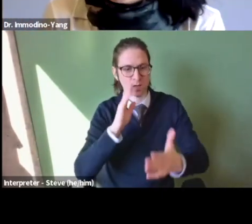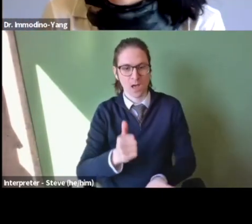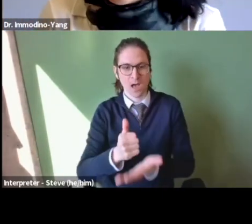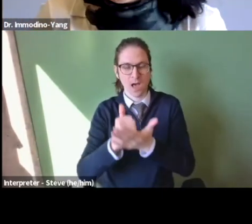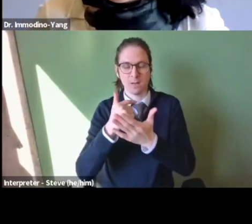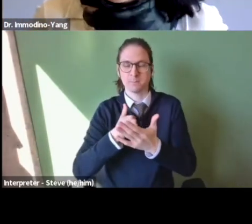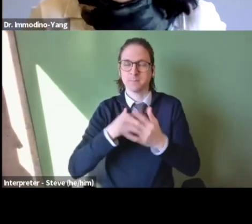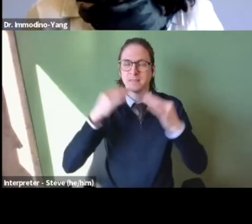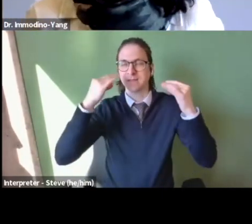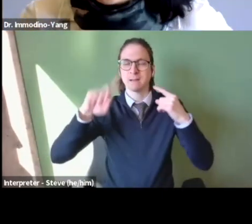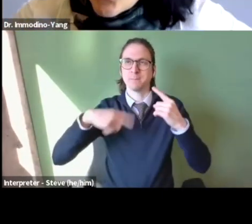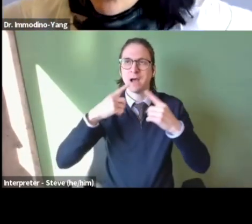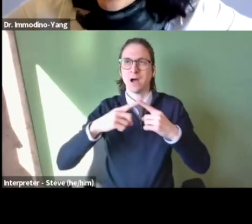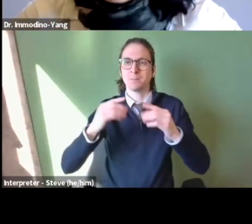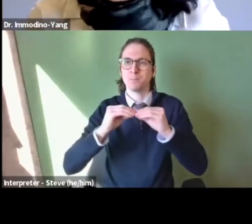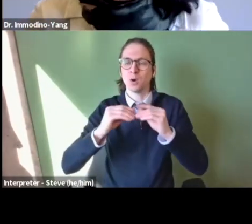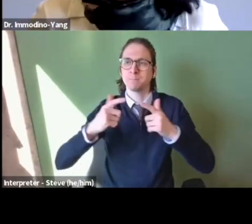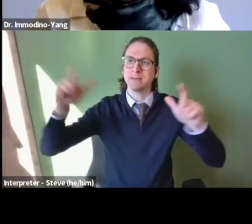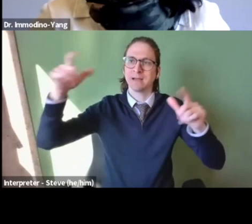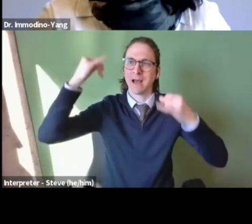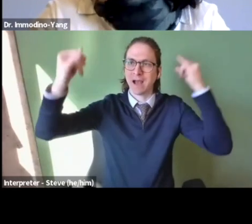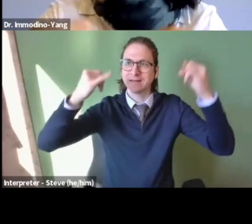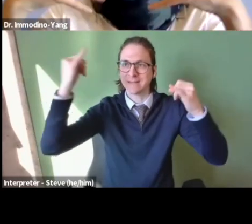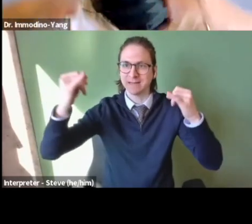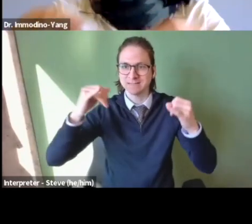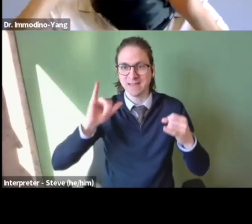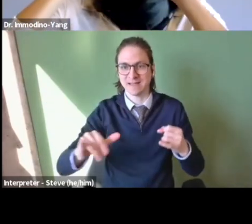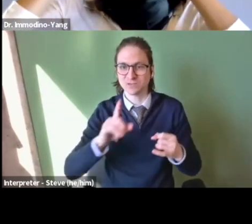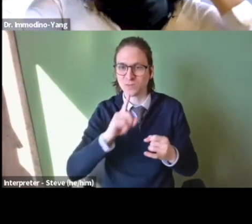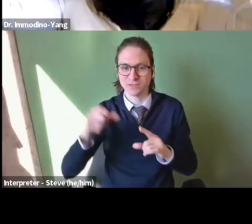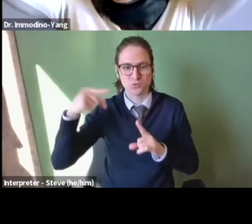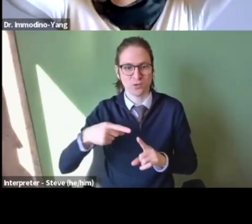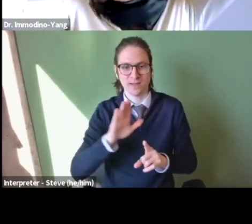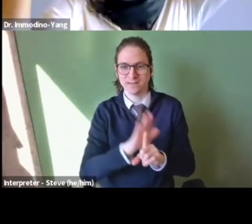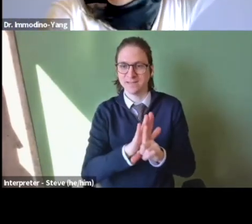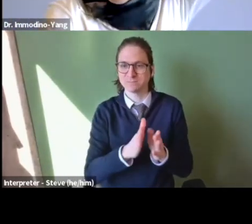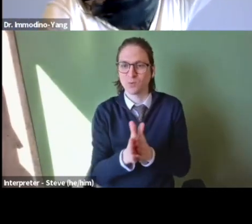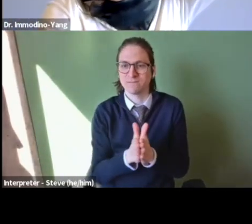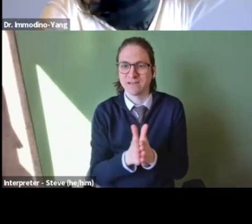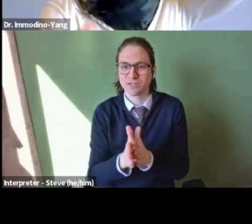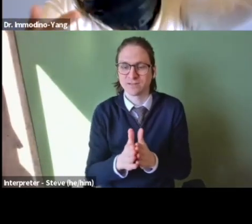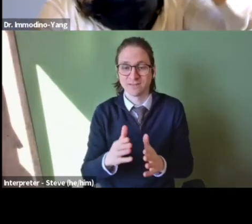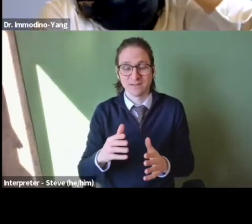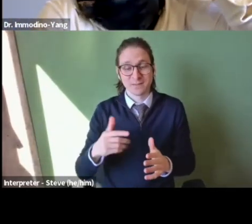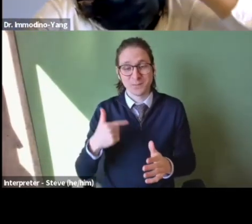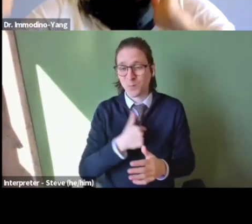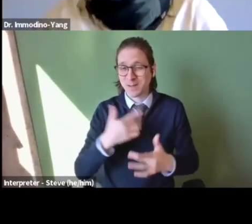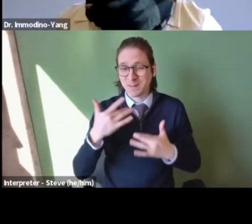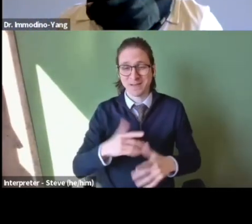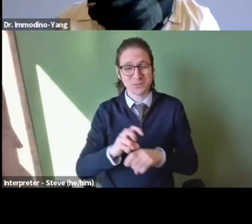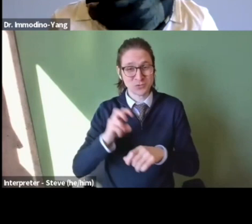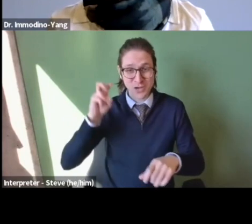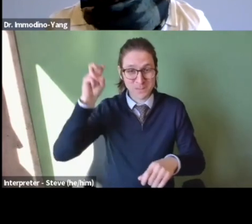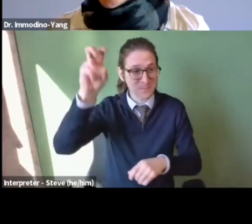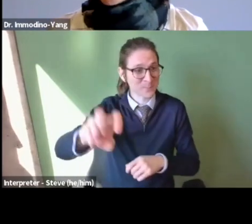is deeply motivating to me. And so often in education, we put the cart before the horse. We put the building blocks, do the fractions before